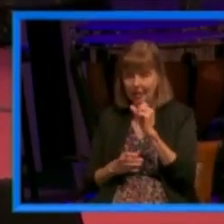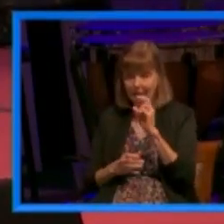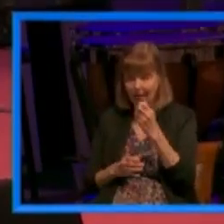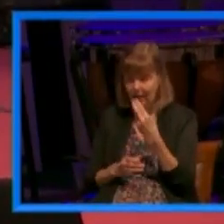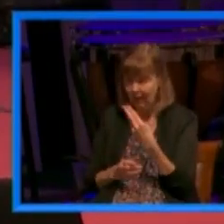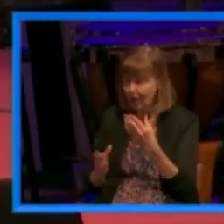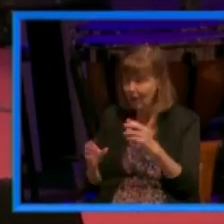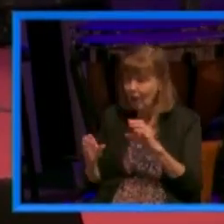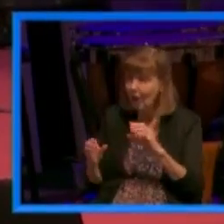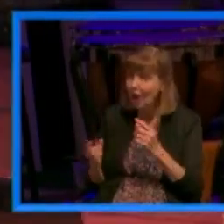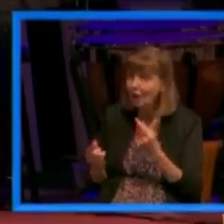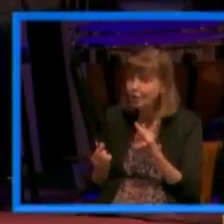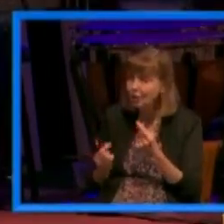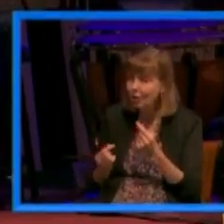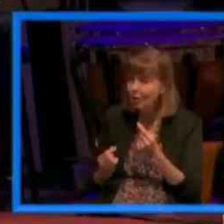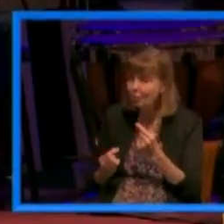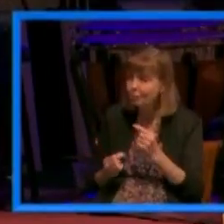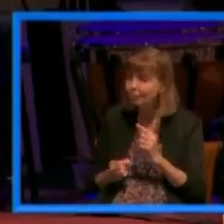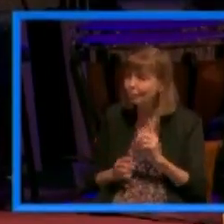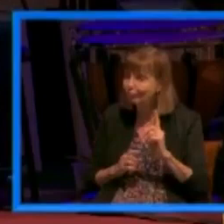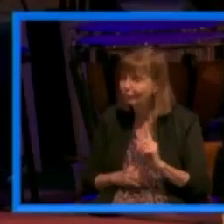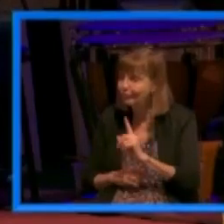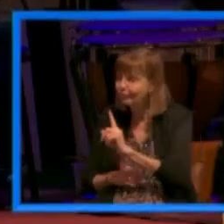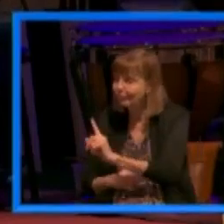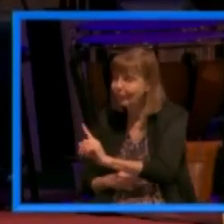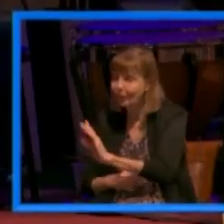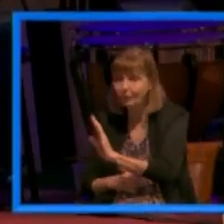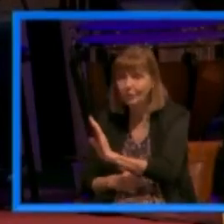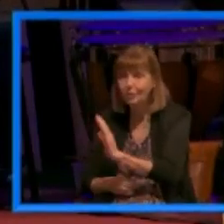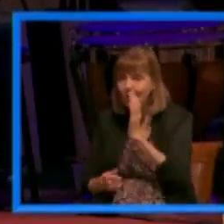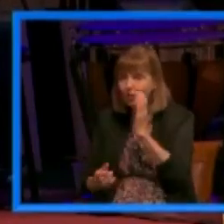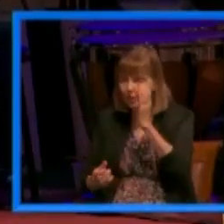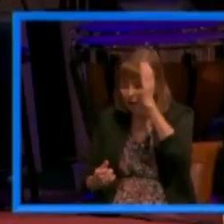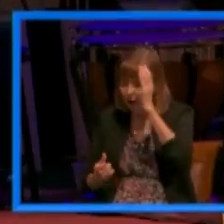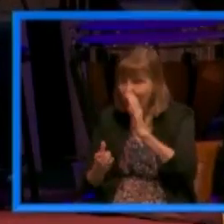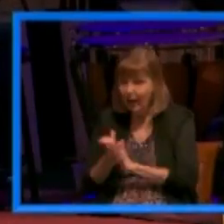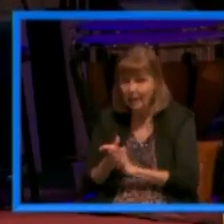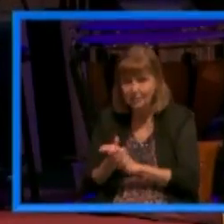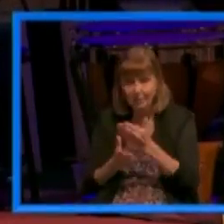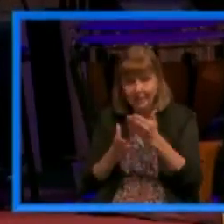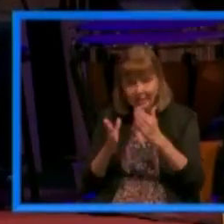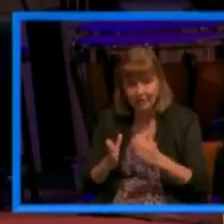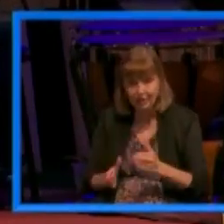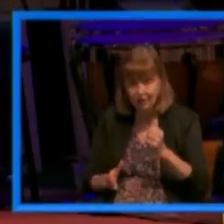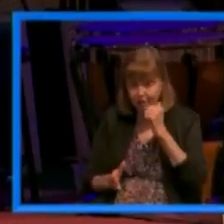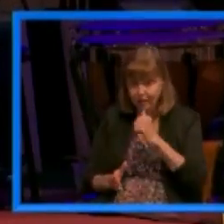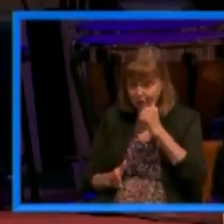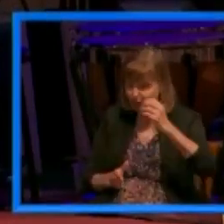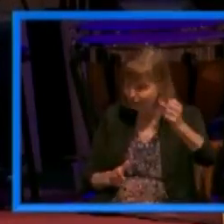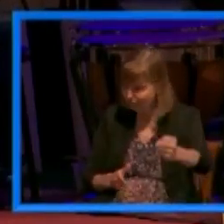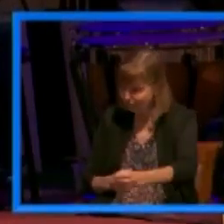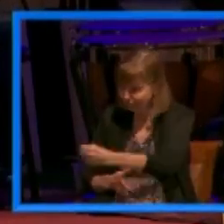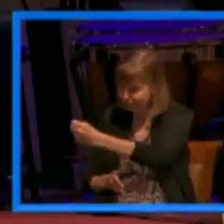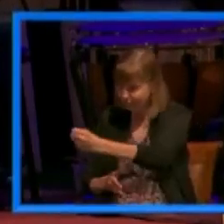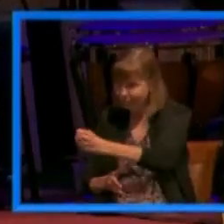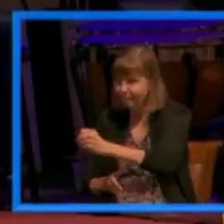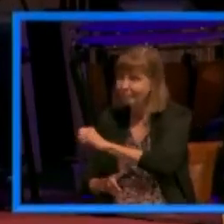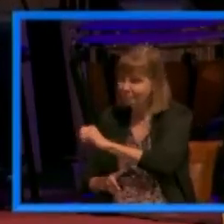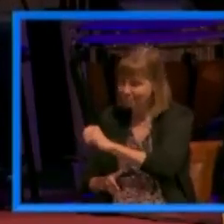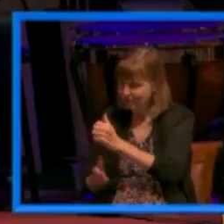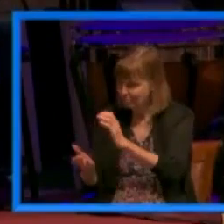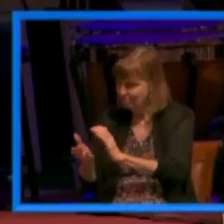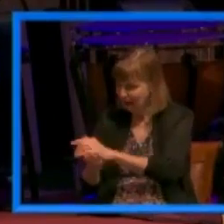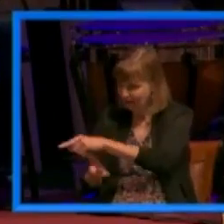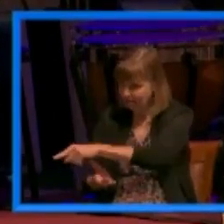she gives her husband this servant girl as another bride. Use her womb, get me what I